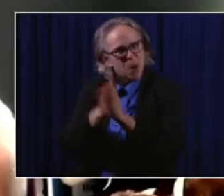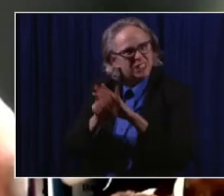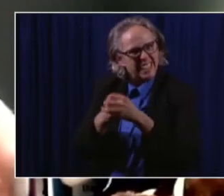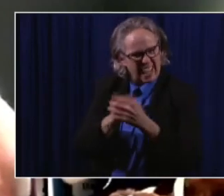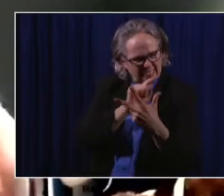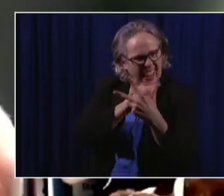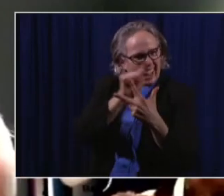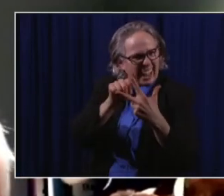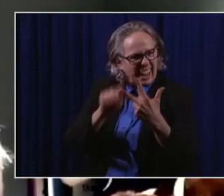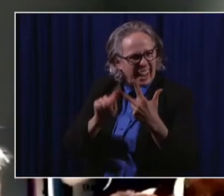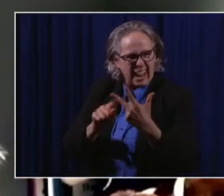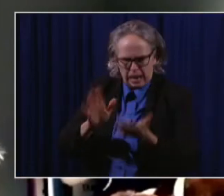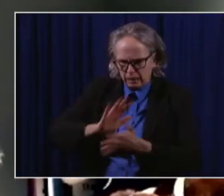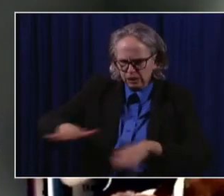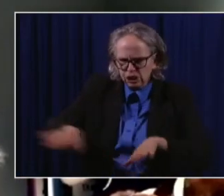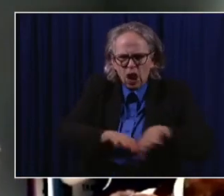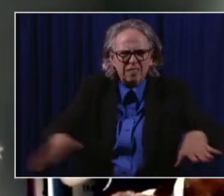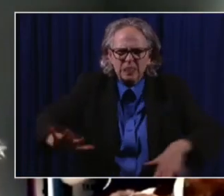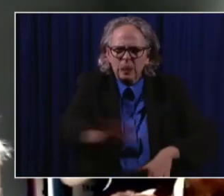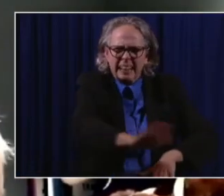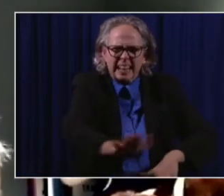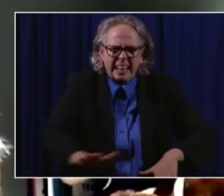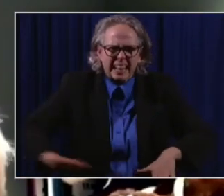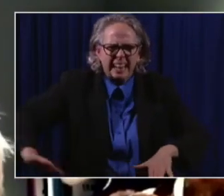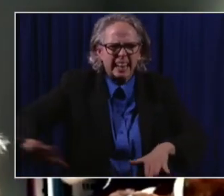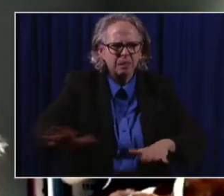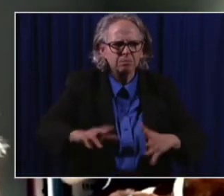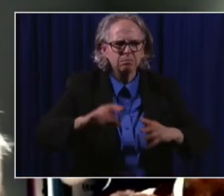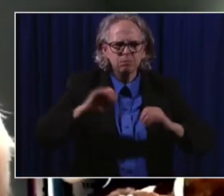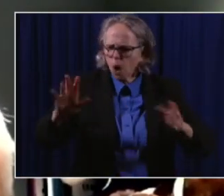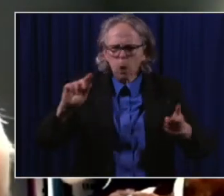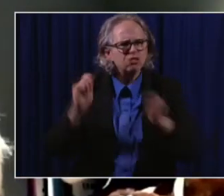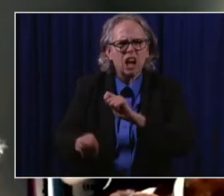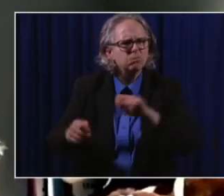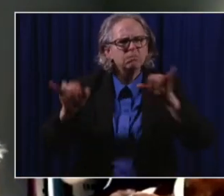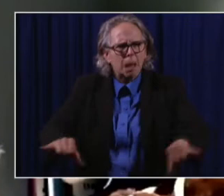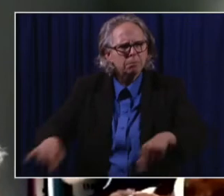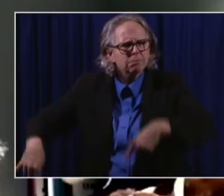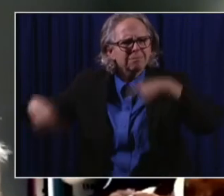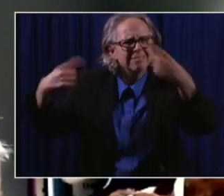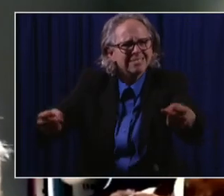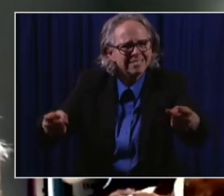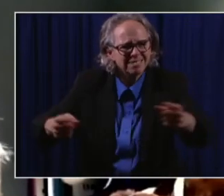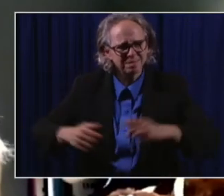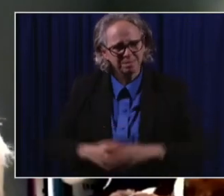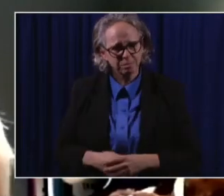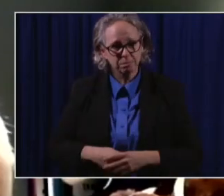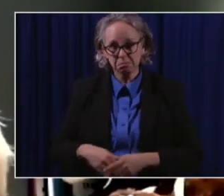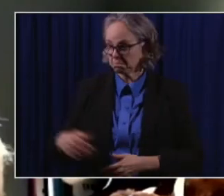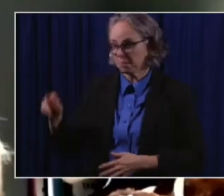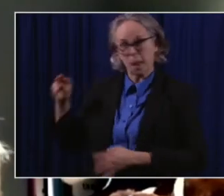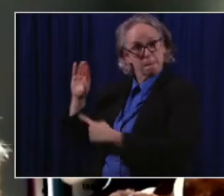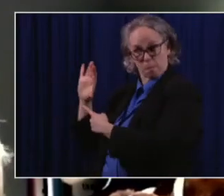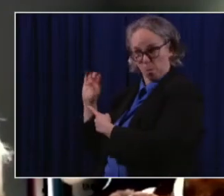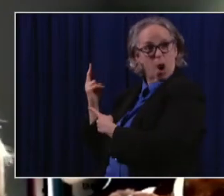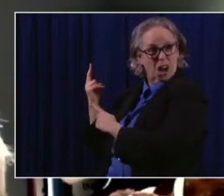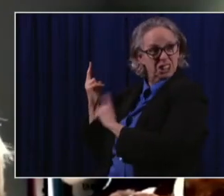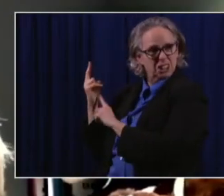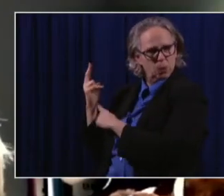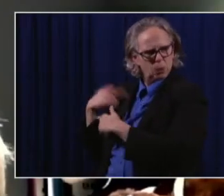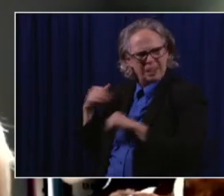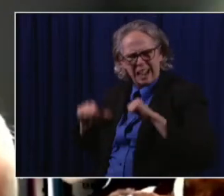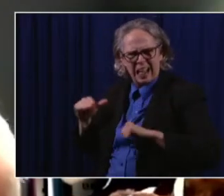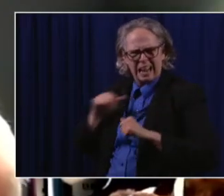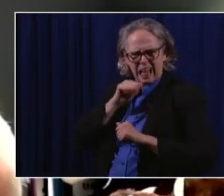mean, like David said, we kind of had a little misunderstanding in March, and then the mask thing got clear, and now that's clearly a